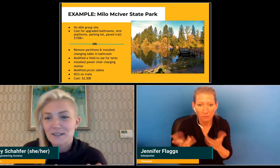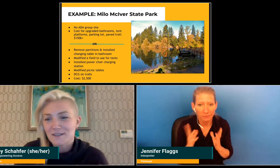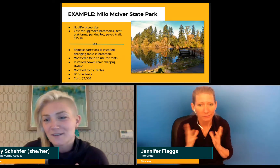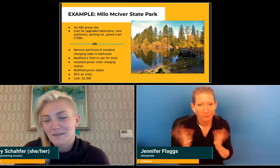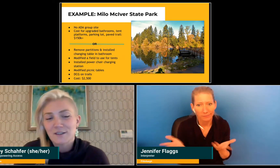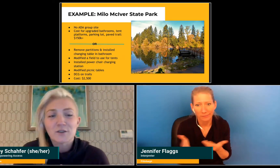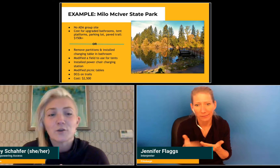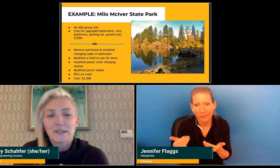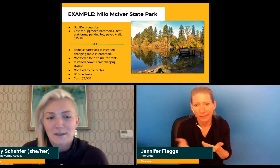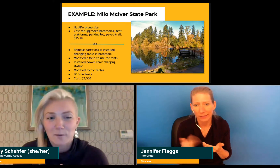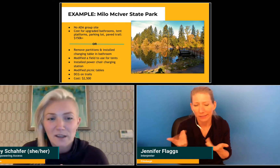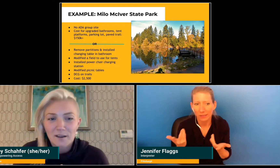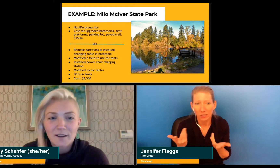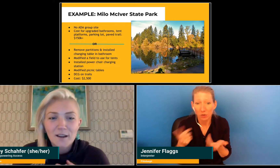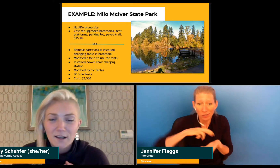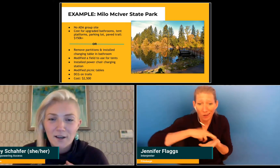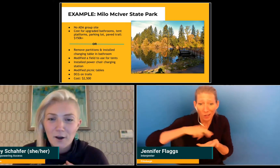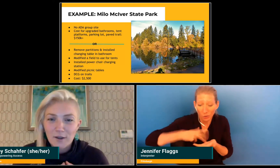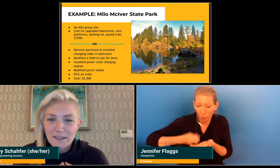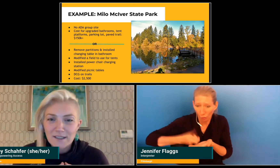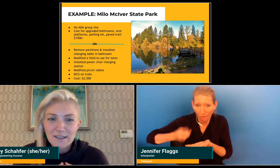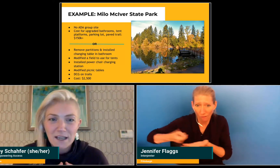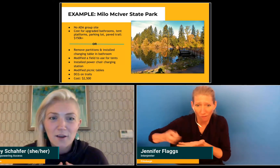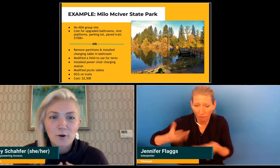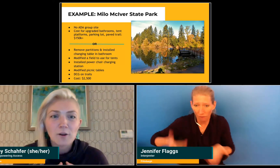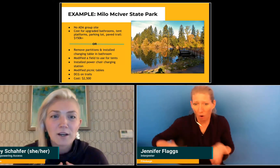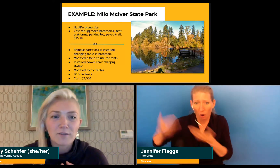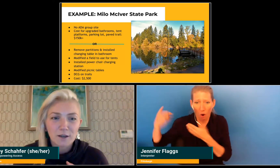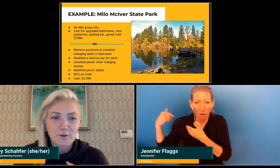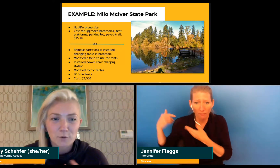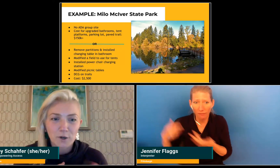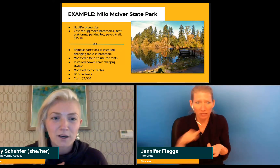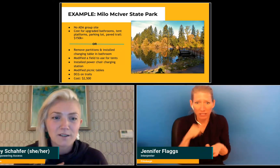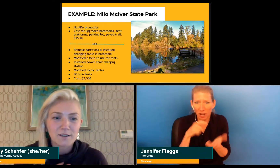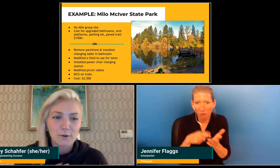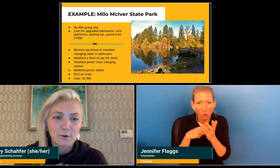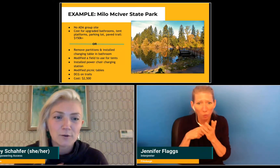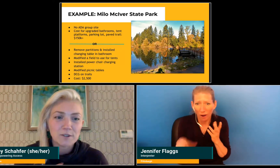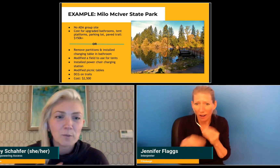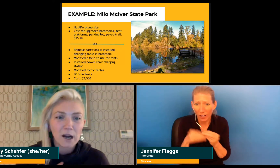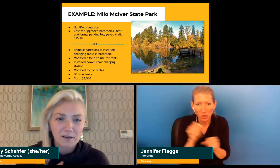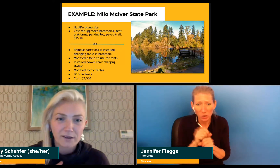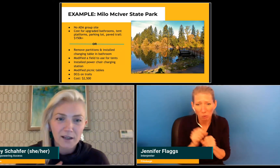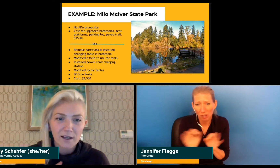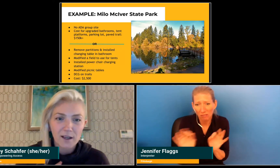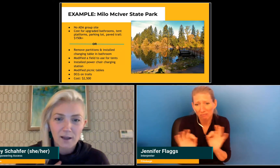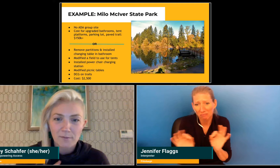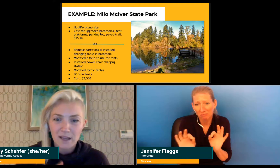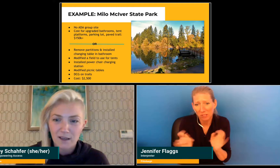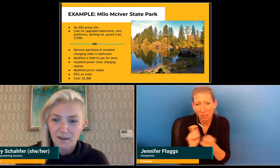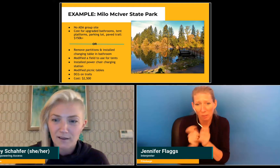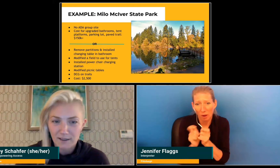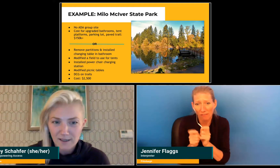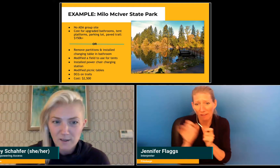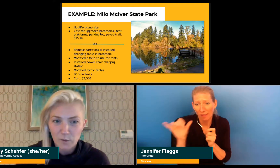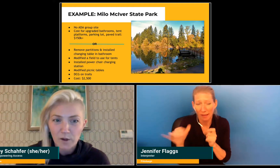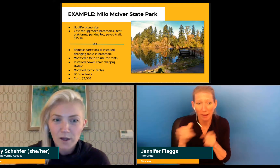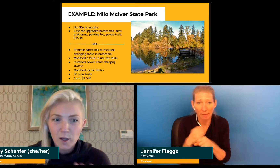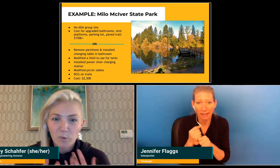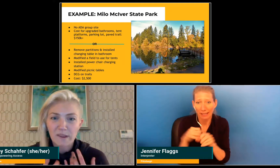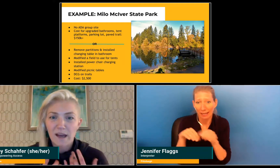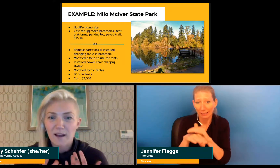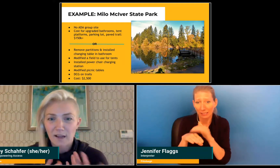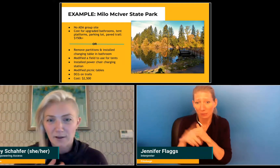all it was is unscrewing something. It didn't take a whole lot of extra work to modify it and make it